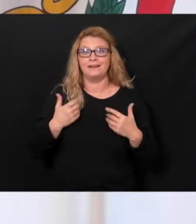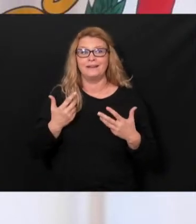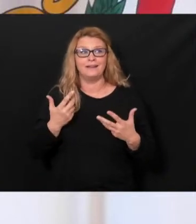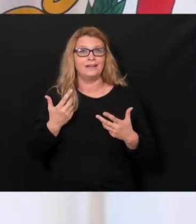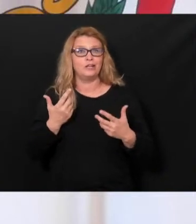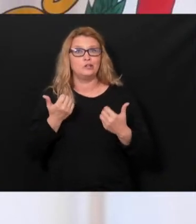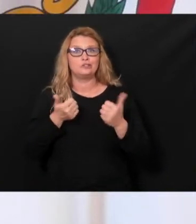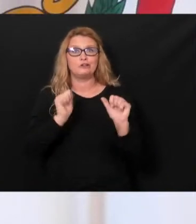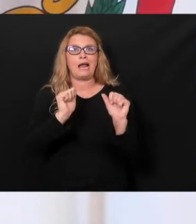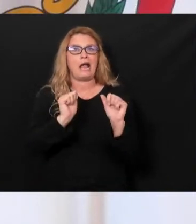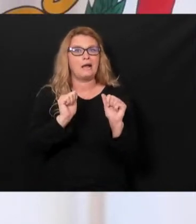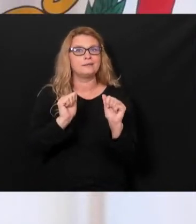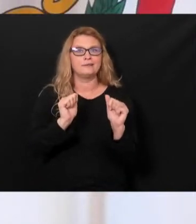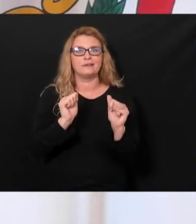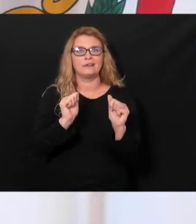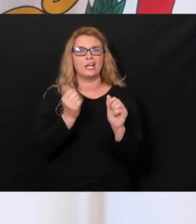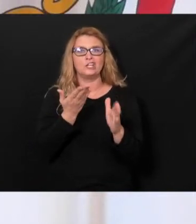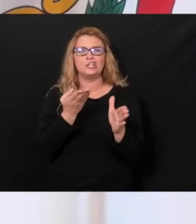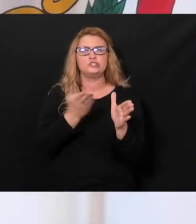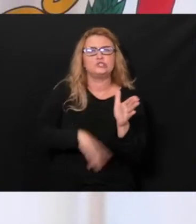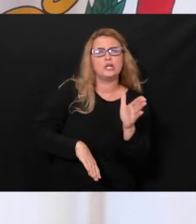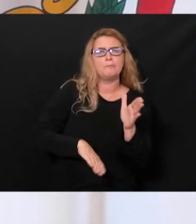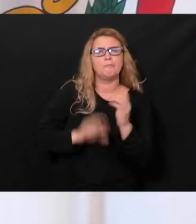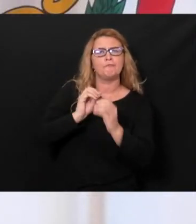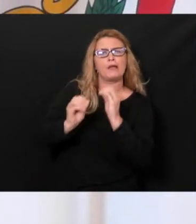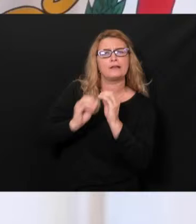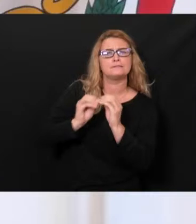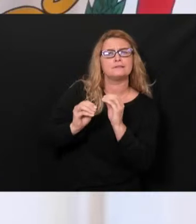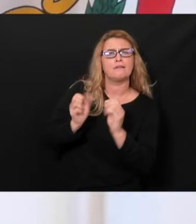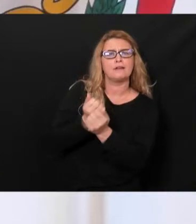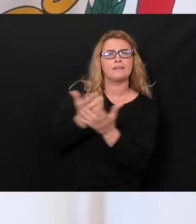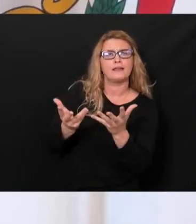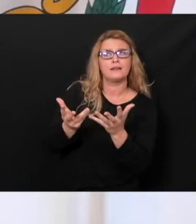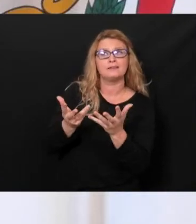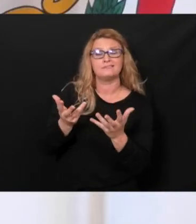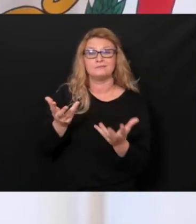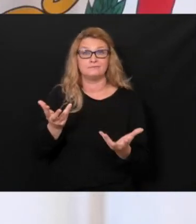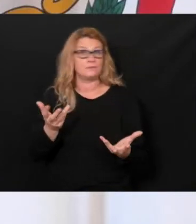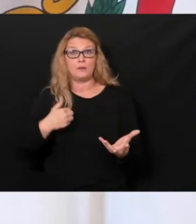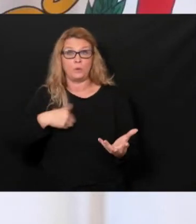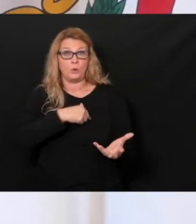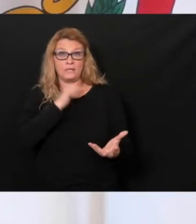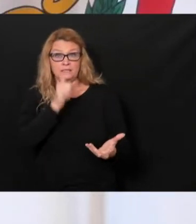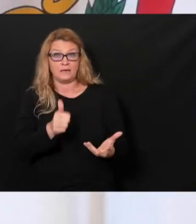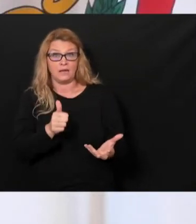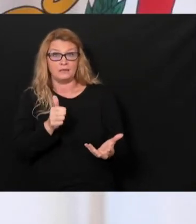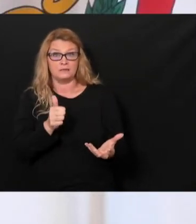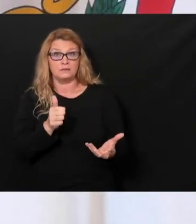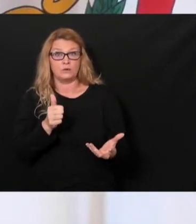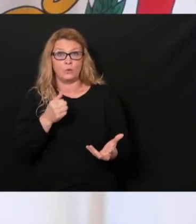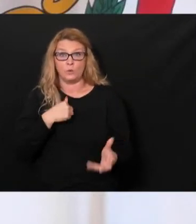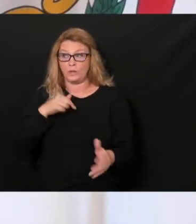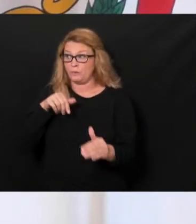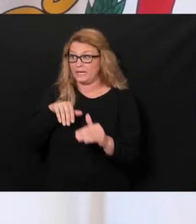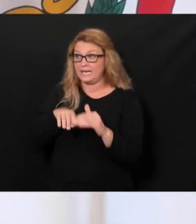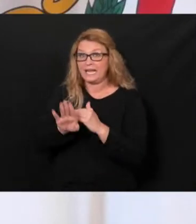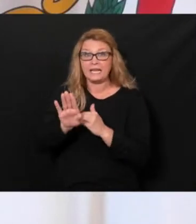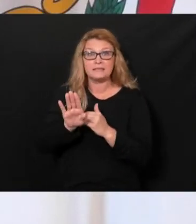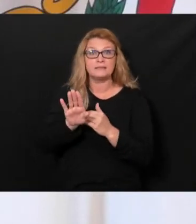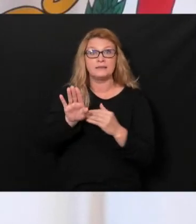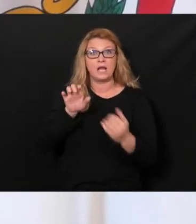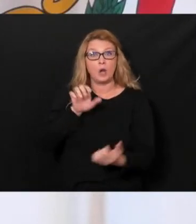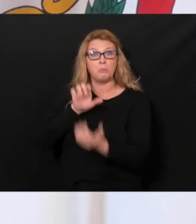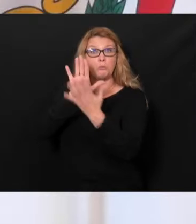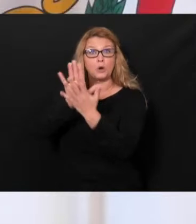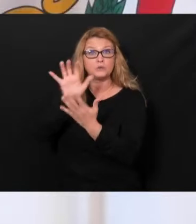tried to put it together, and maybe it would have come back and maybe it wouldn't. We didn't do that. We went in there with an aggressive